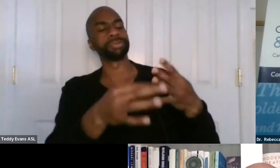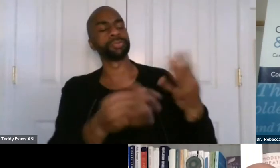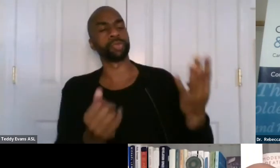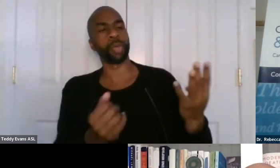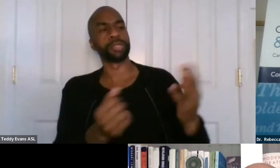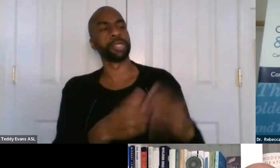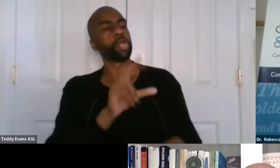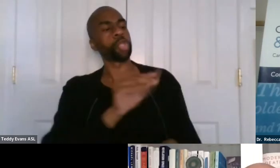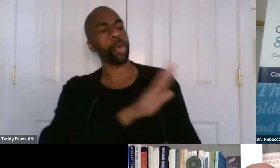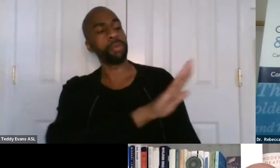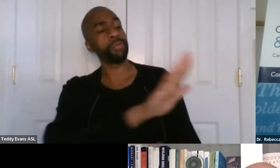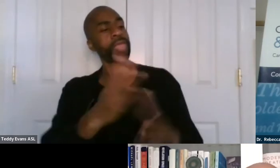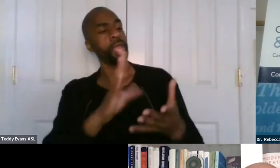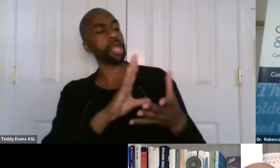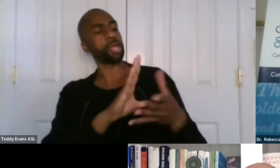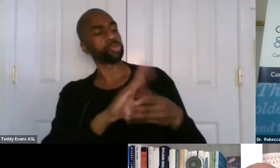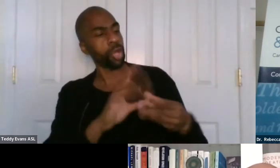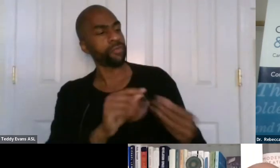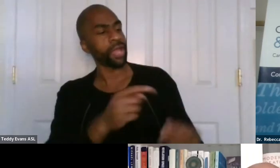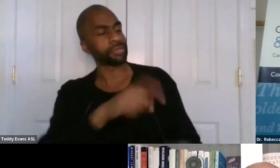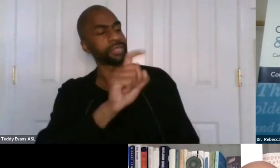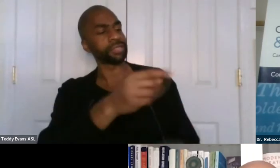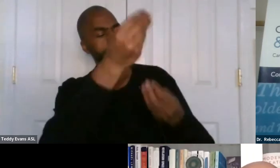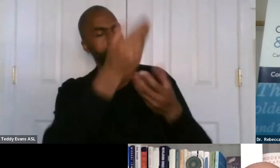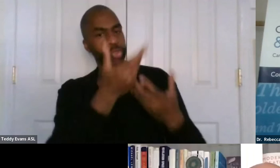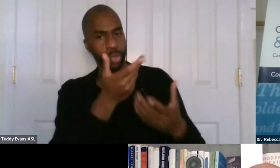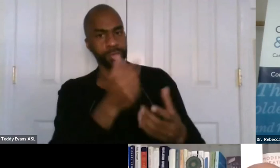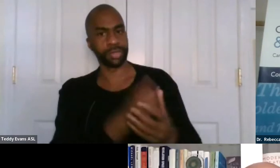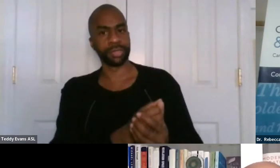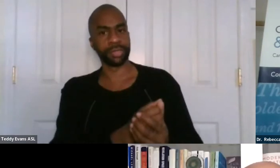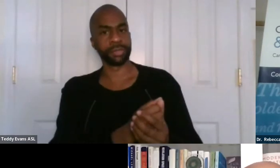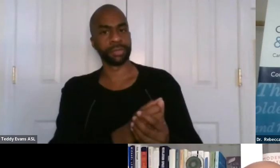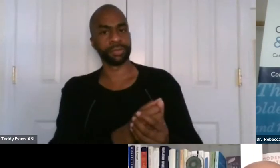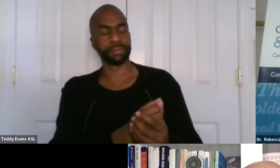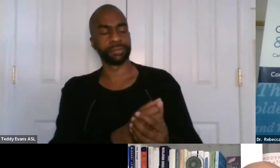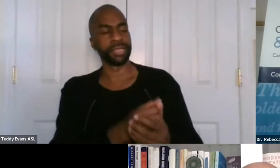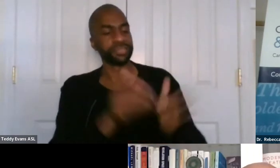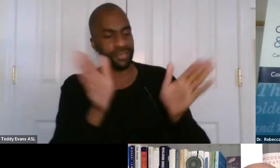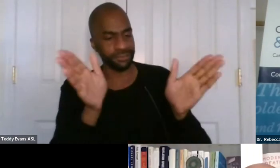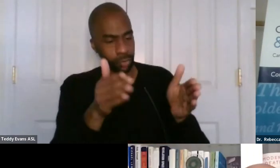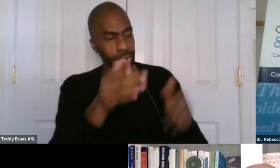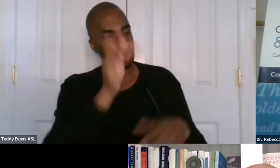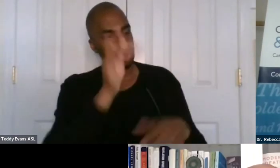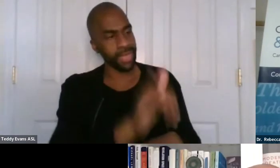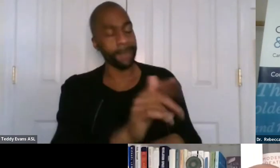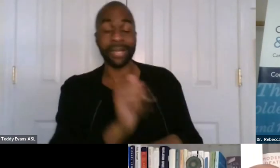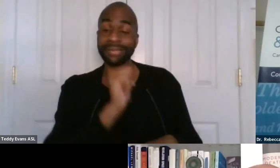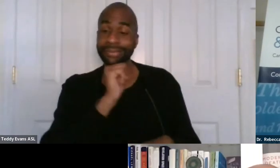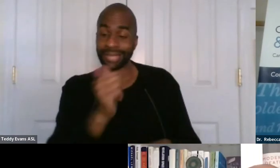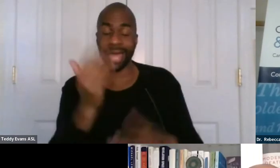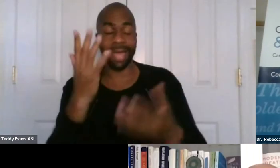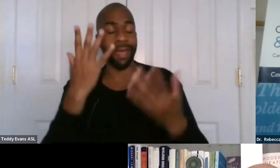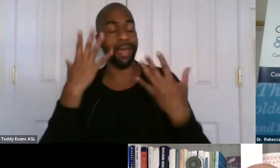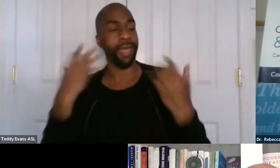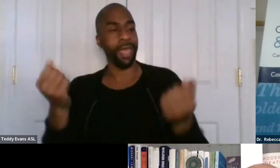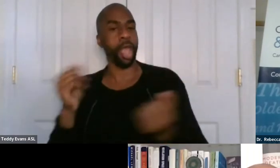retold in ways that center them rather than the needs of our health system. and our own personal desires. So I do think that